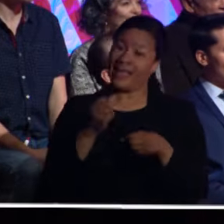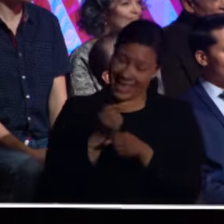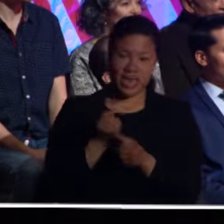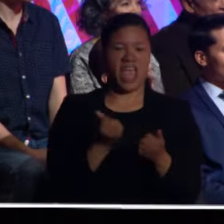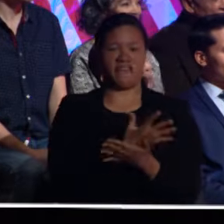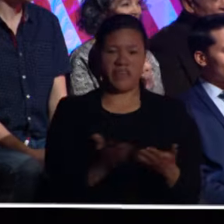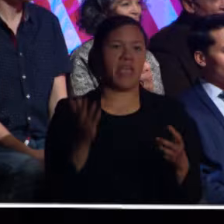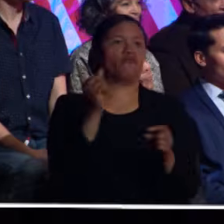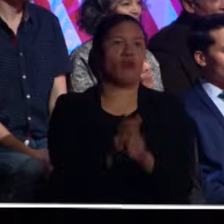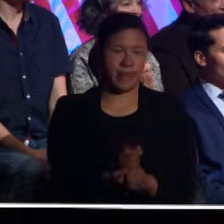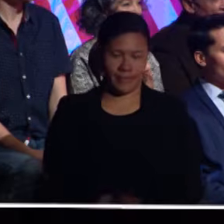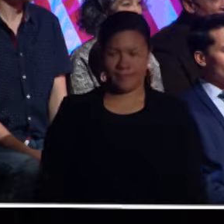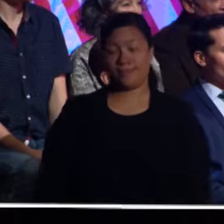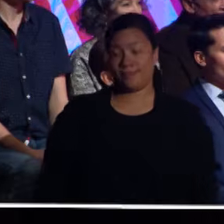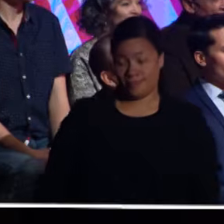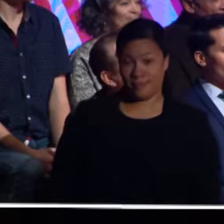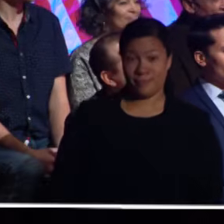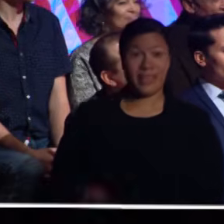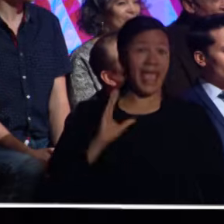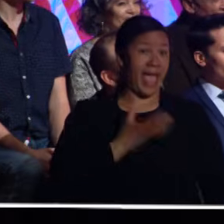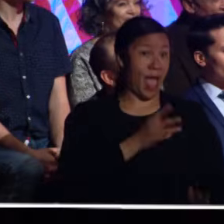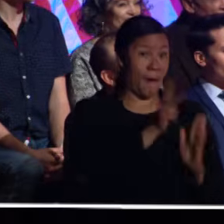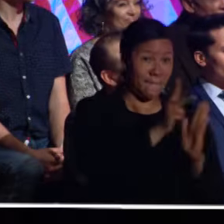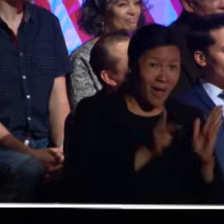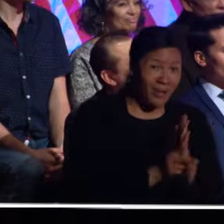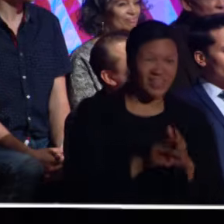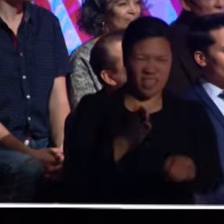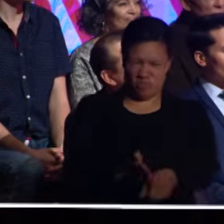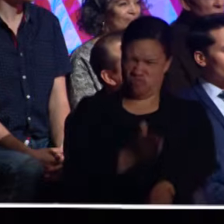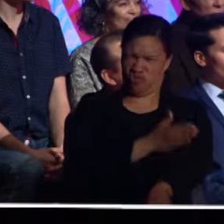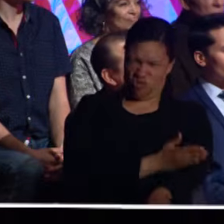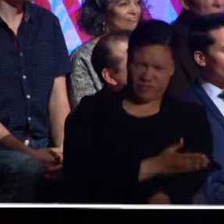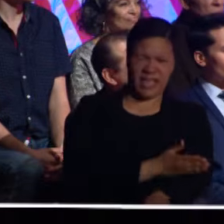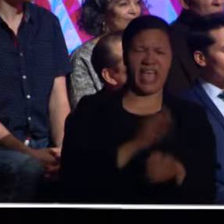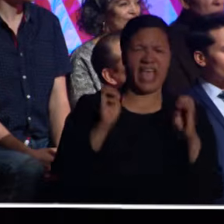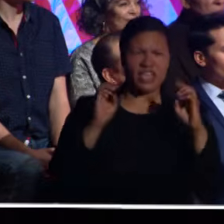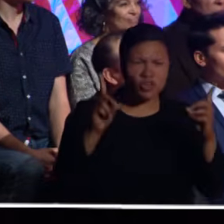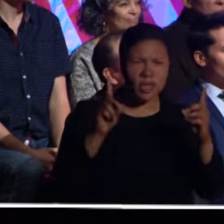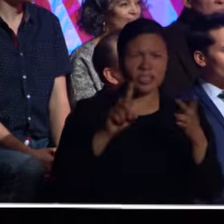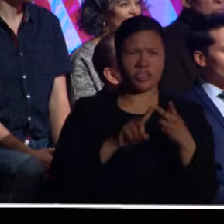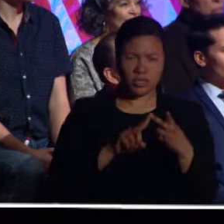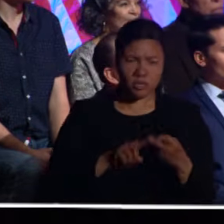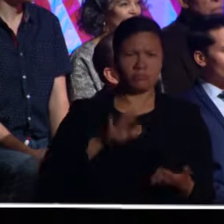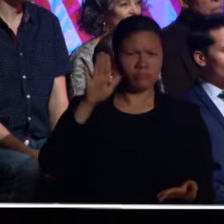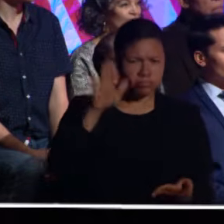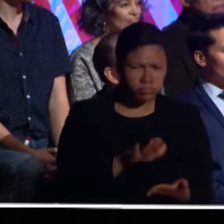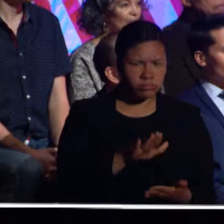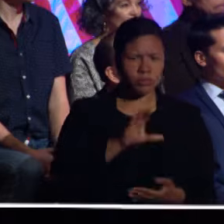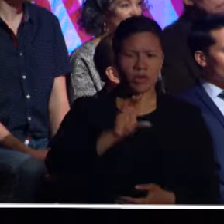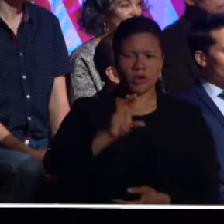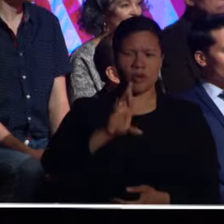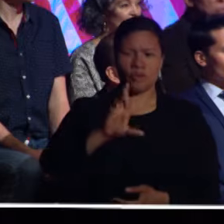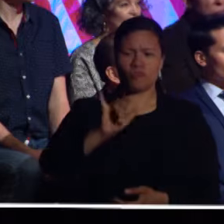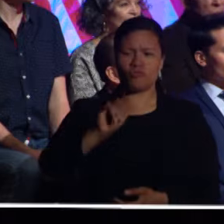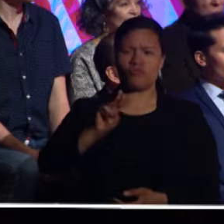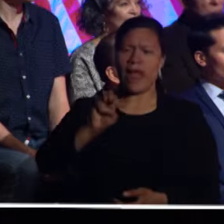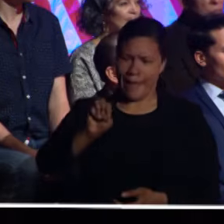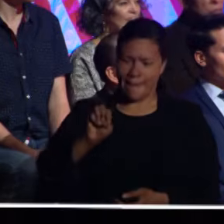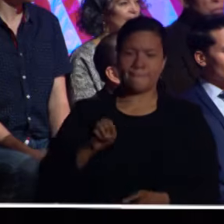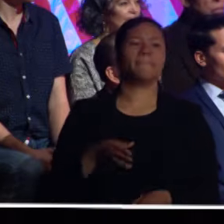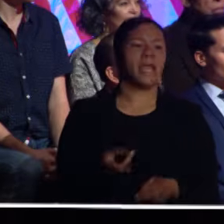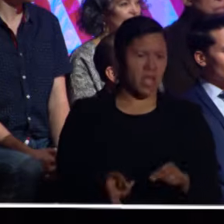us tell you that our policies are improving education, reducing crime, increasing